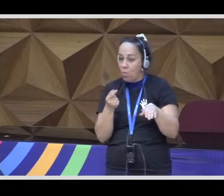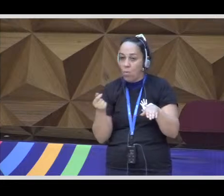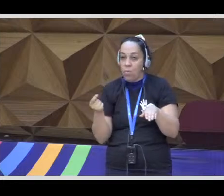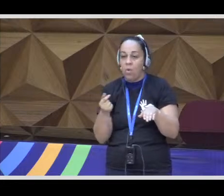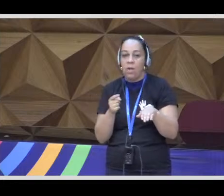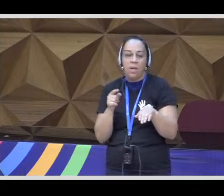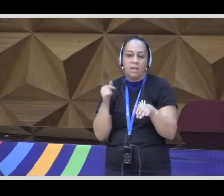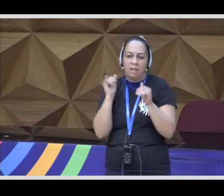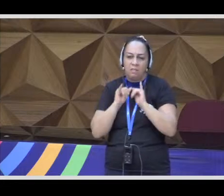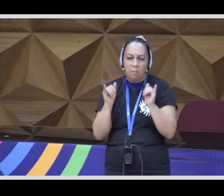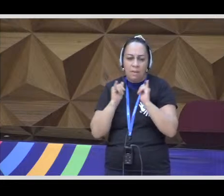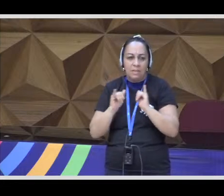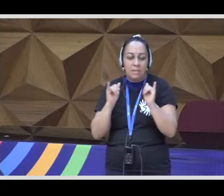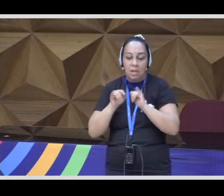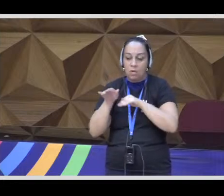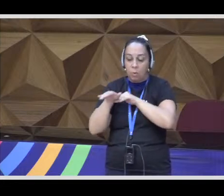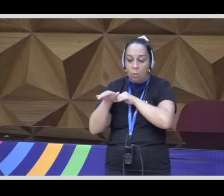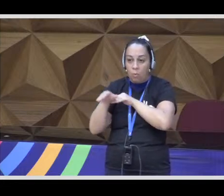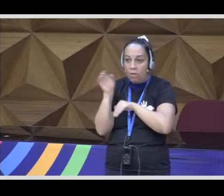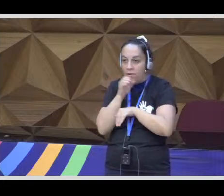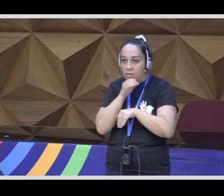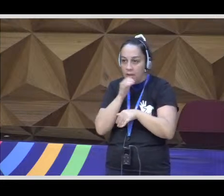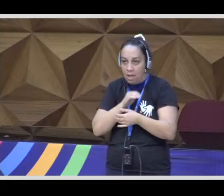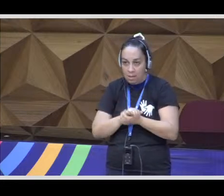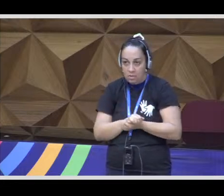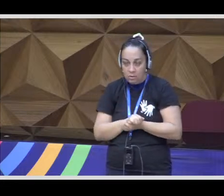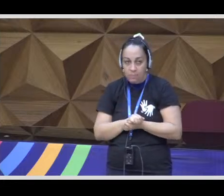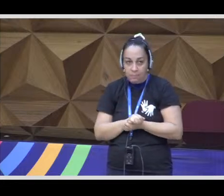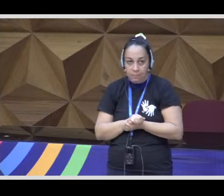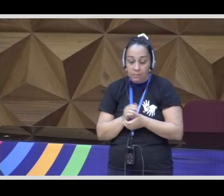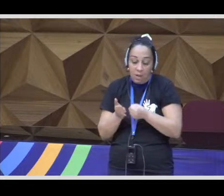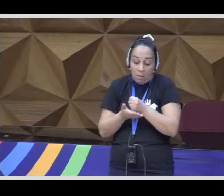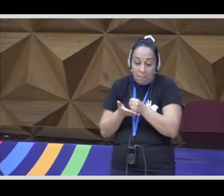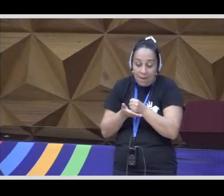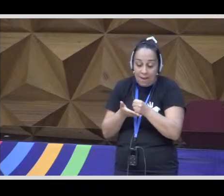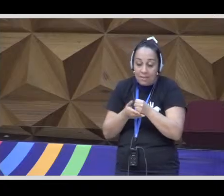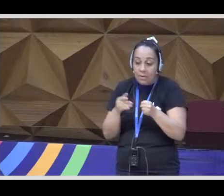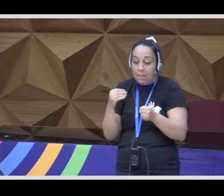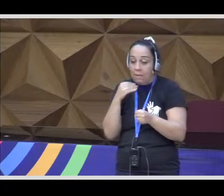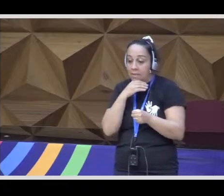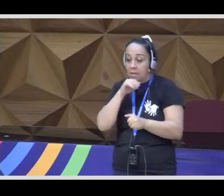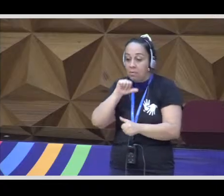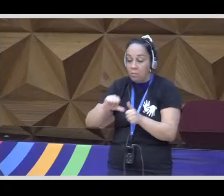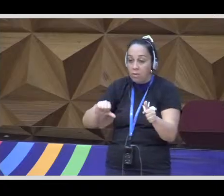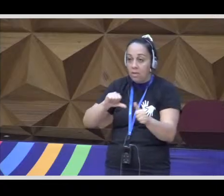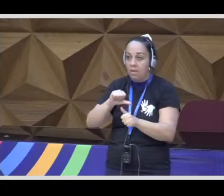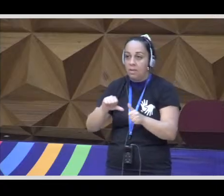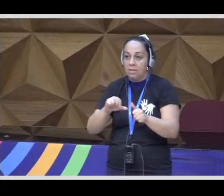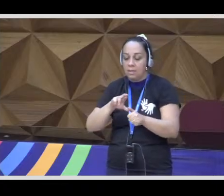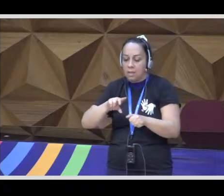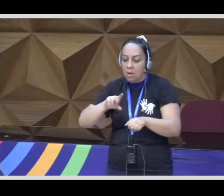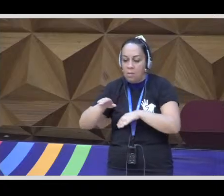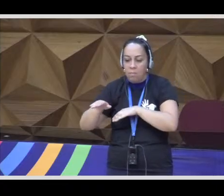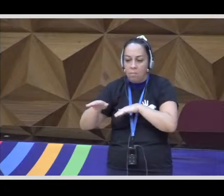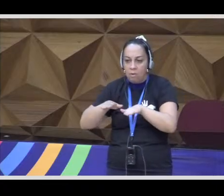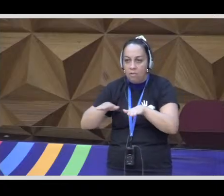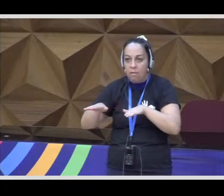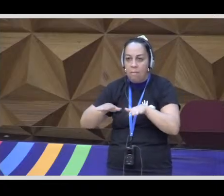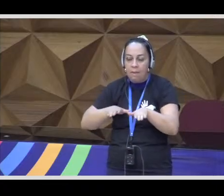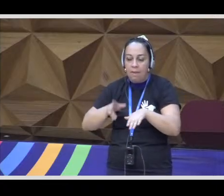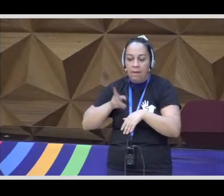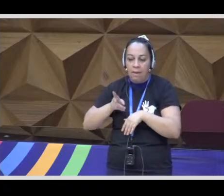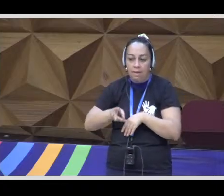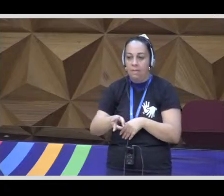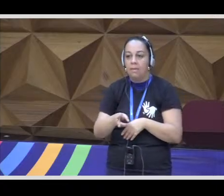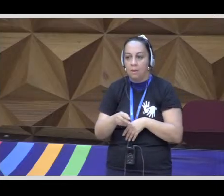mostly perceives changes and not constant movement. So by applying some of those, then